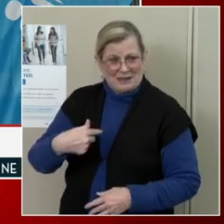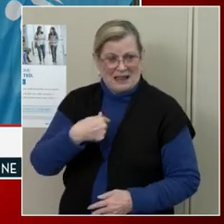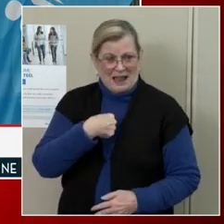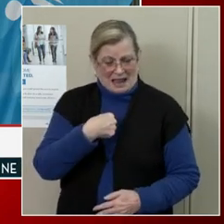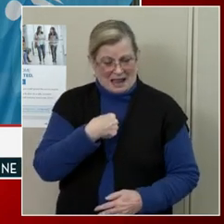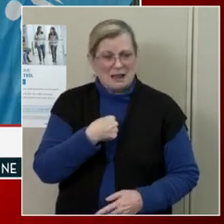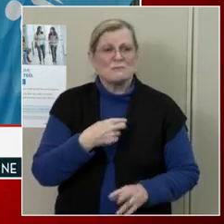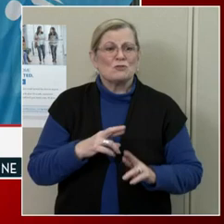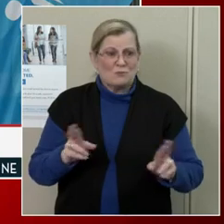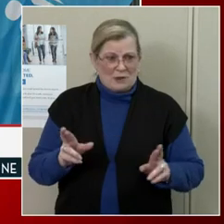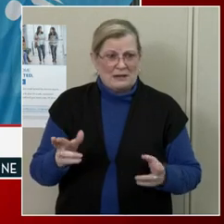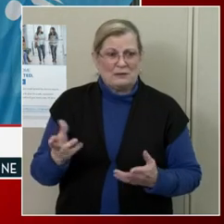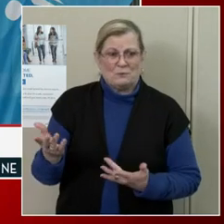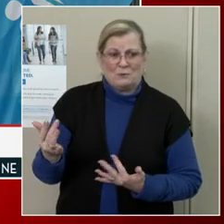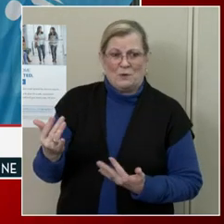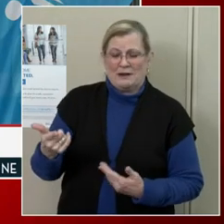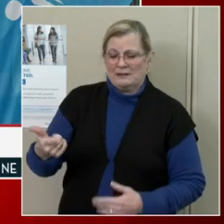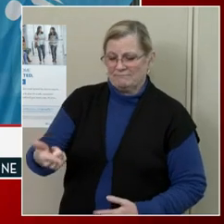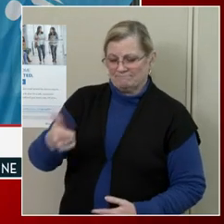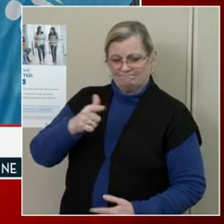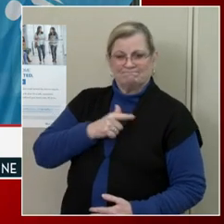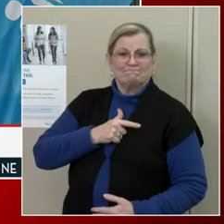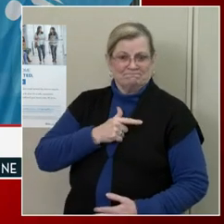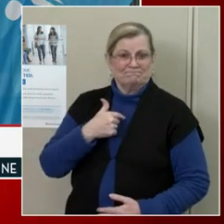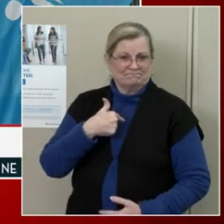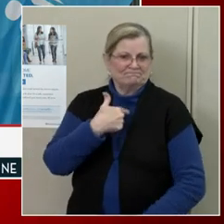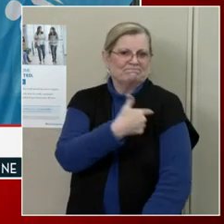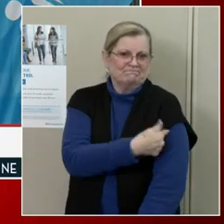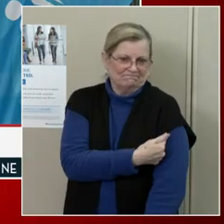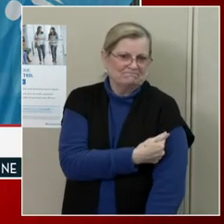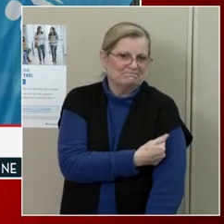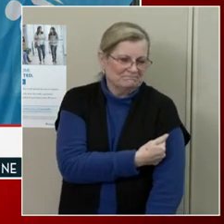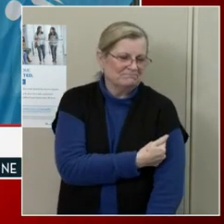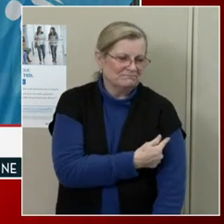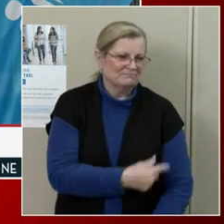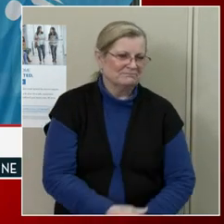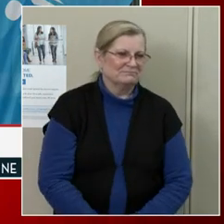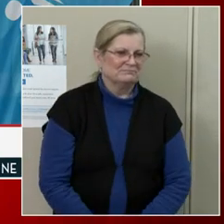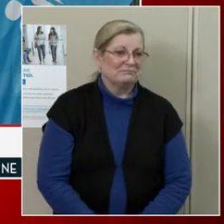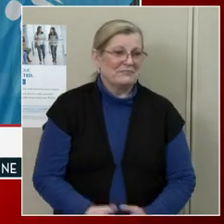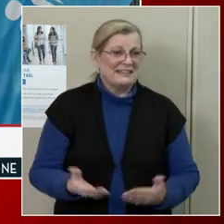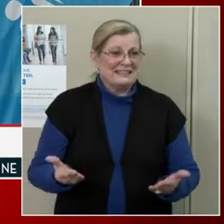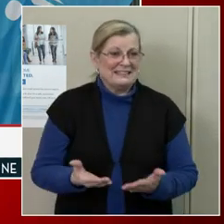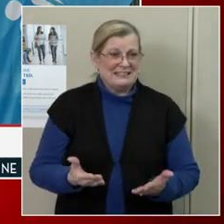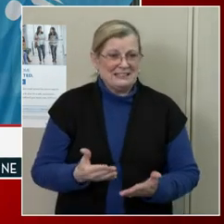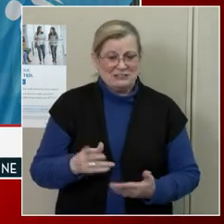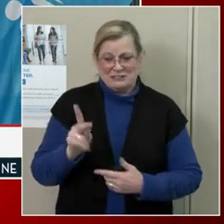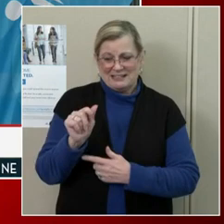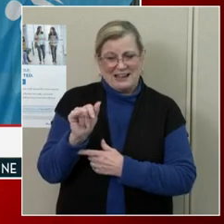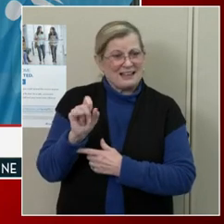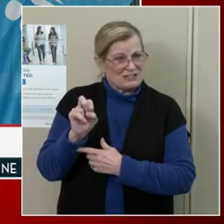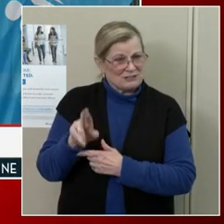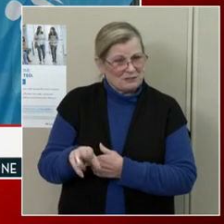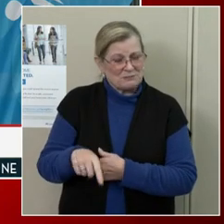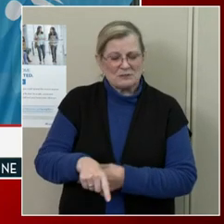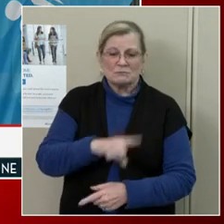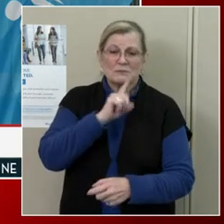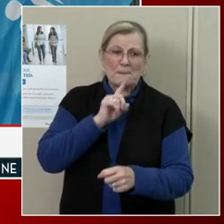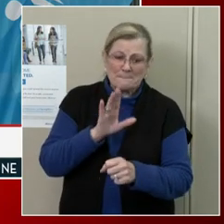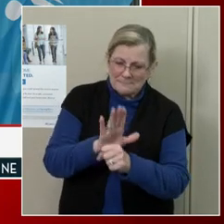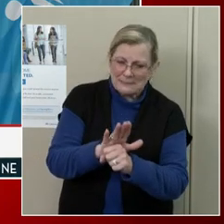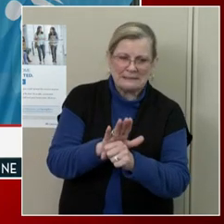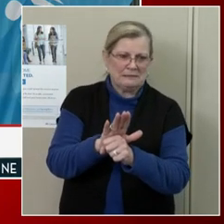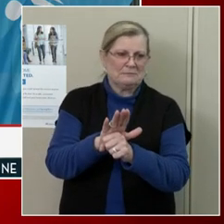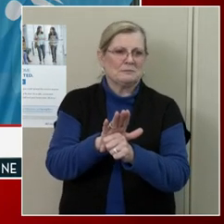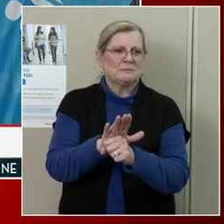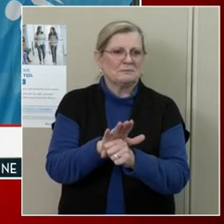I will wait my turn. I want to note that Kaiser Permanente's commitment to health, and specifically the health of our